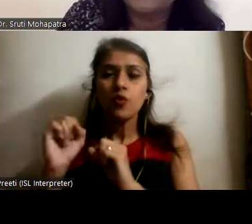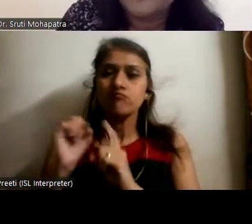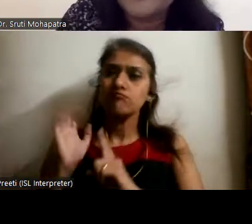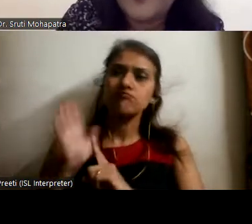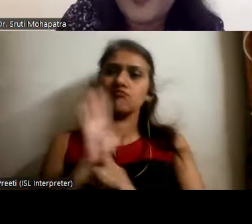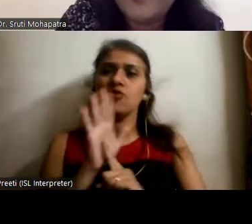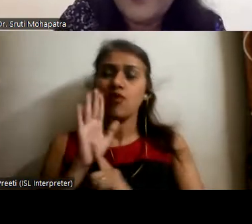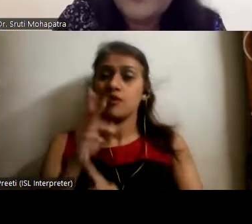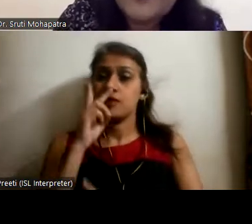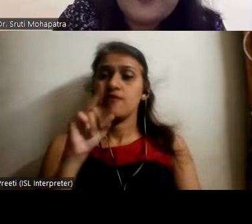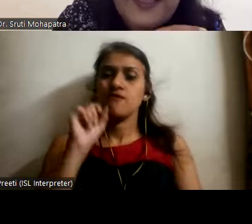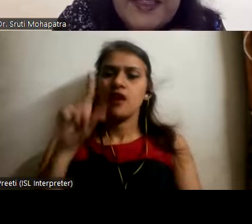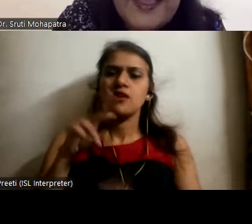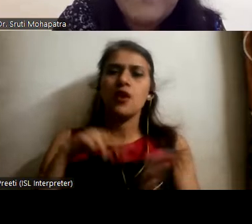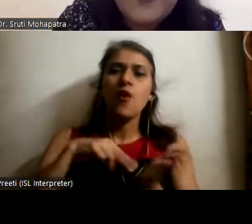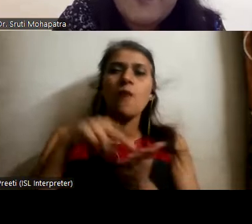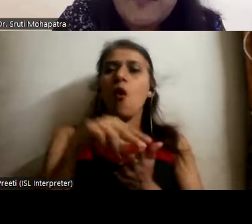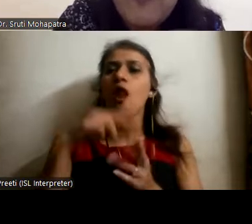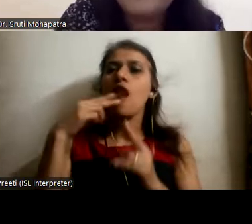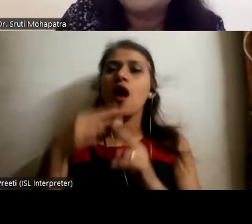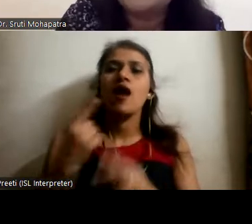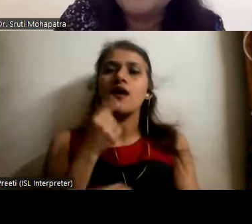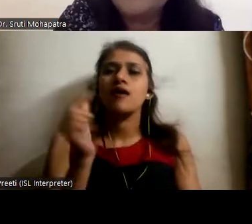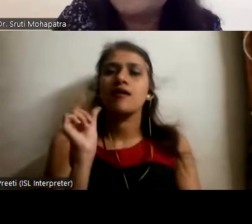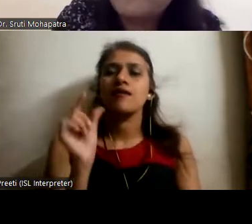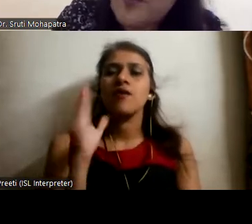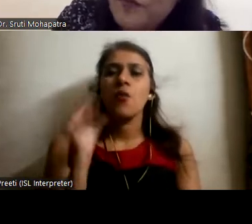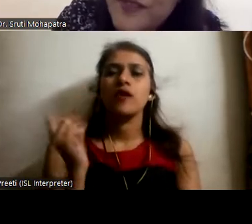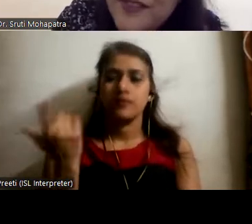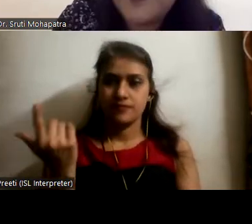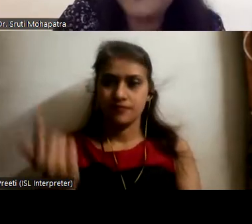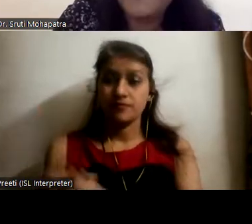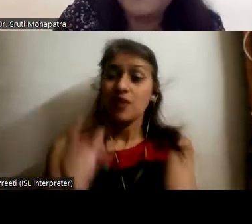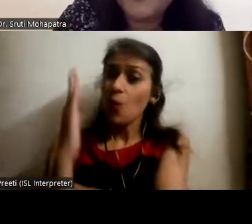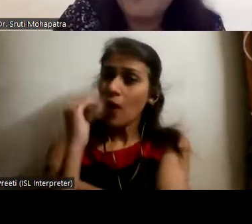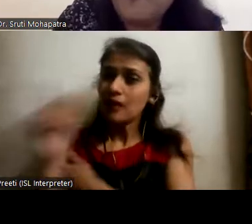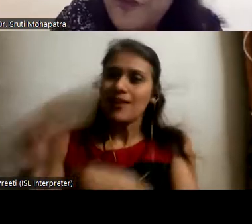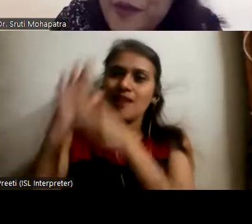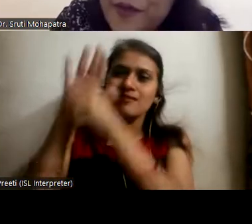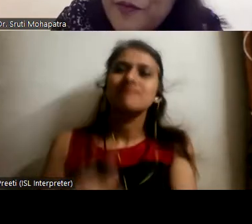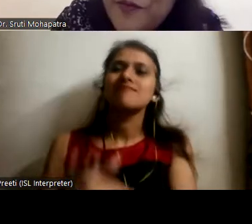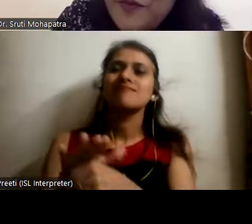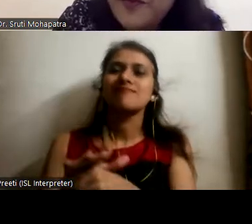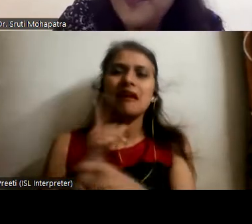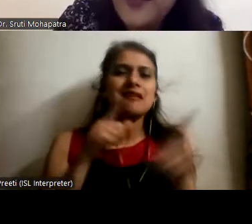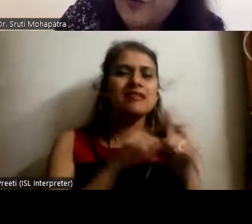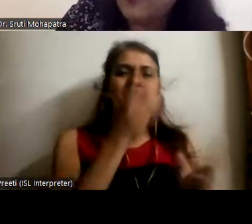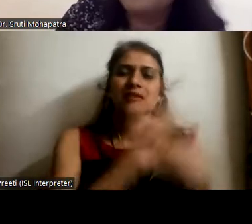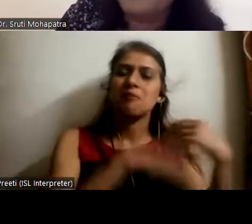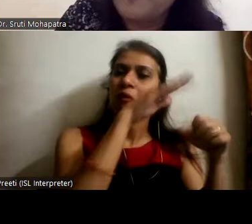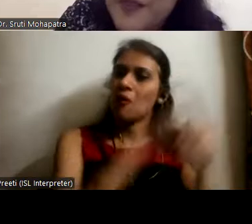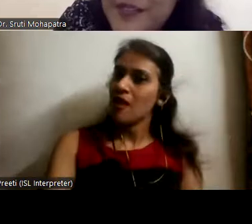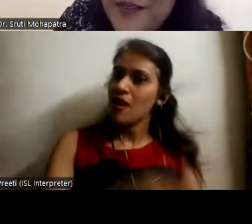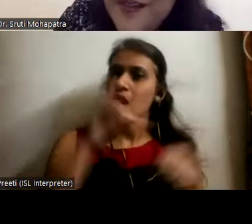first focus on that. Now they became movements because they were oppressed. Women were